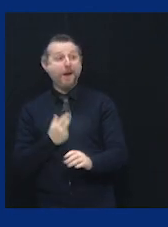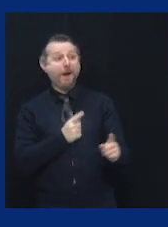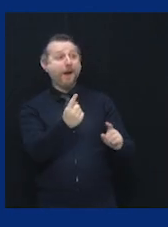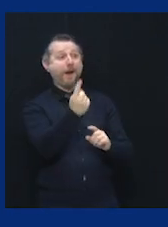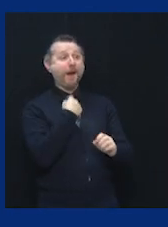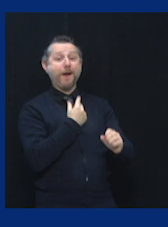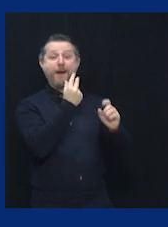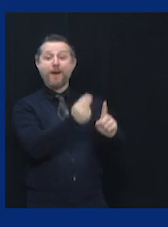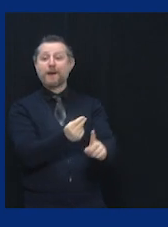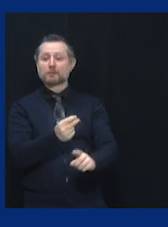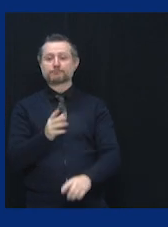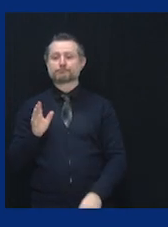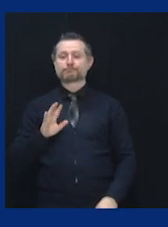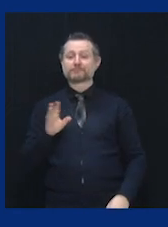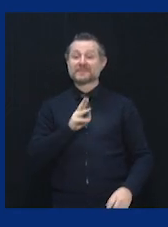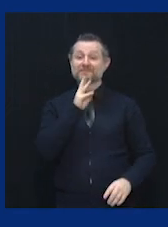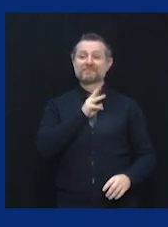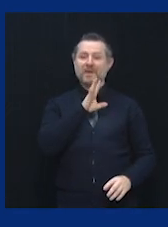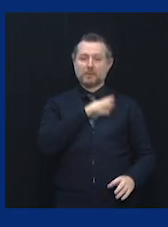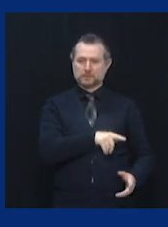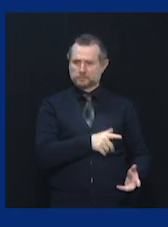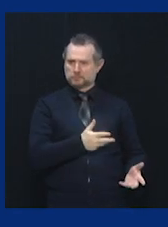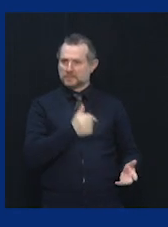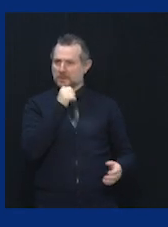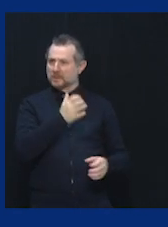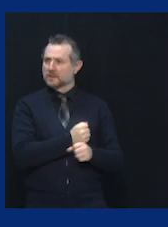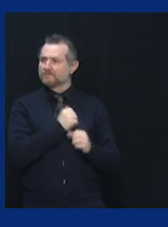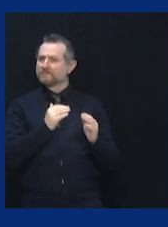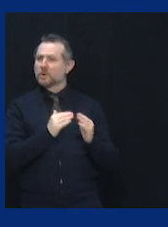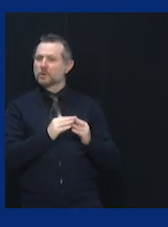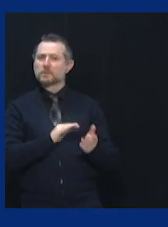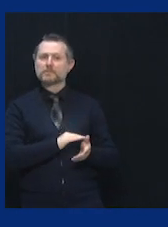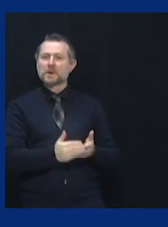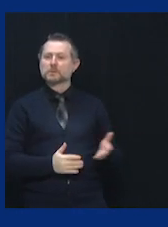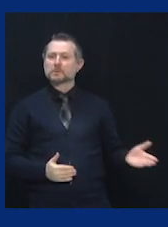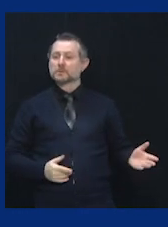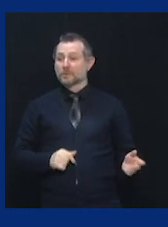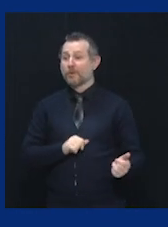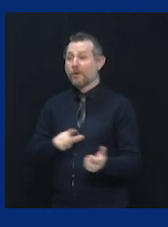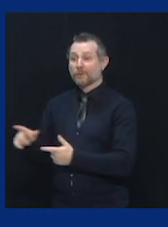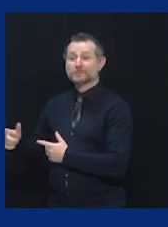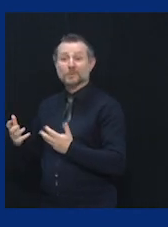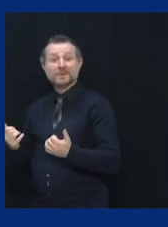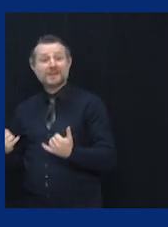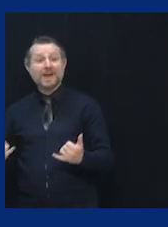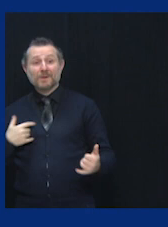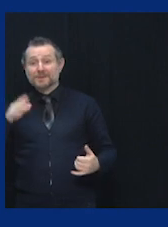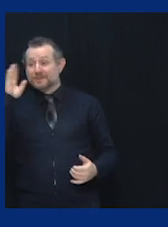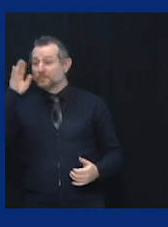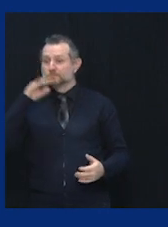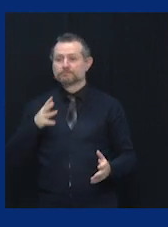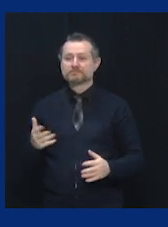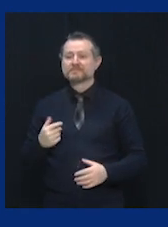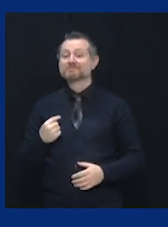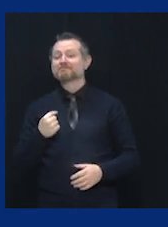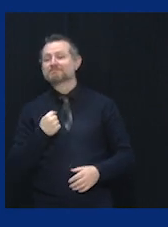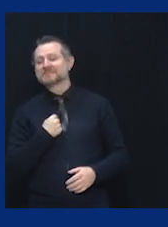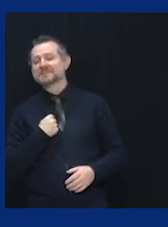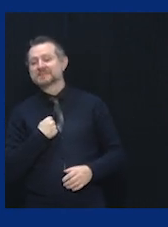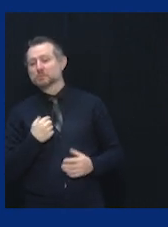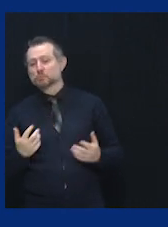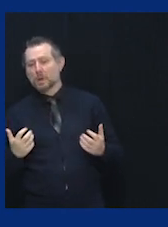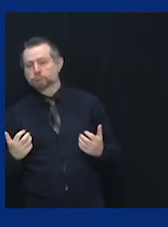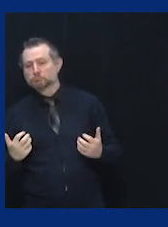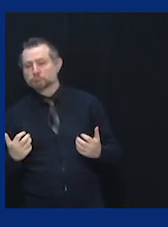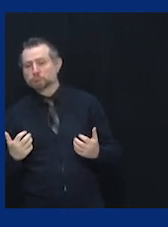get a fair allocation. So everybody wants it. I want it, but it has to be